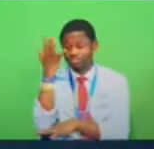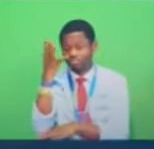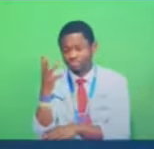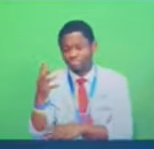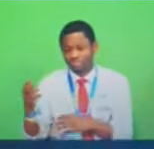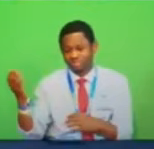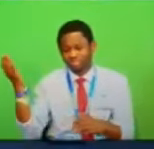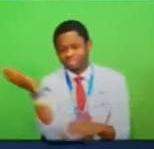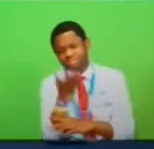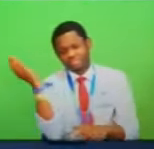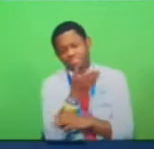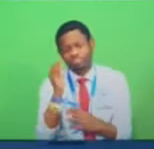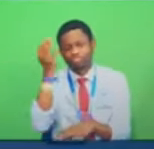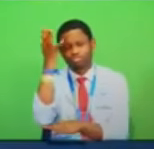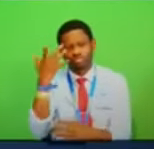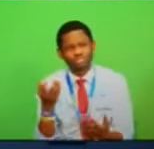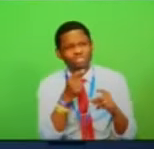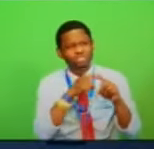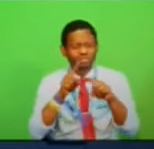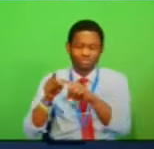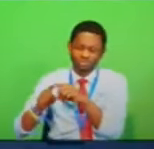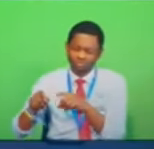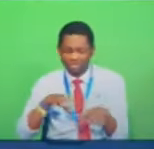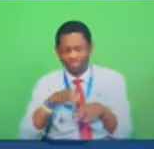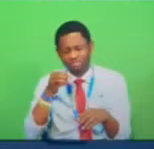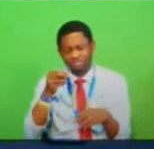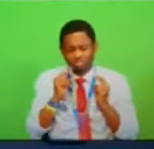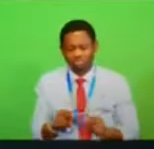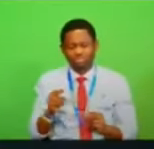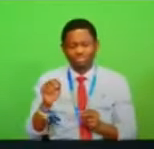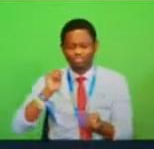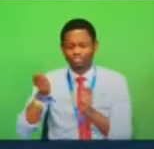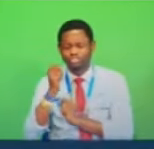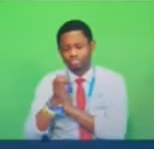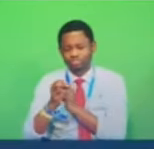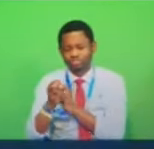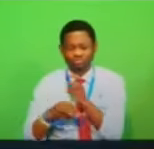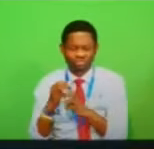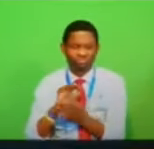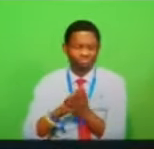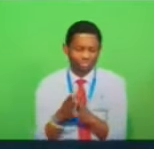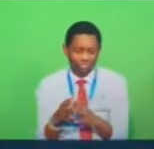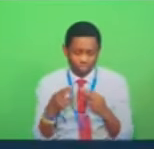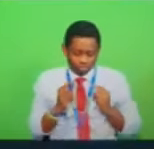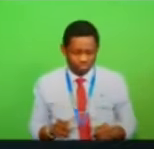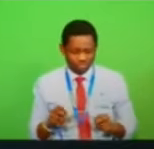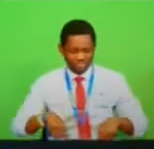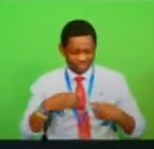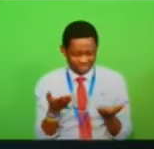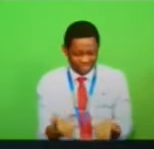deforestation and many other things that human beings are doing to this beautiful world. It's making human life here on